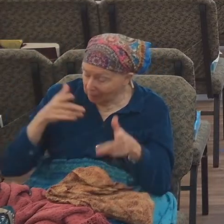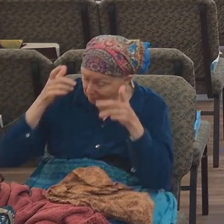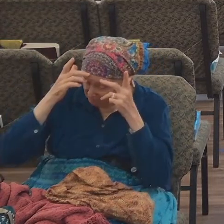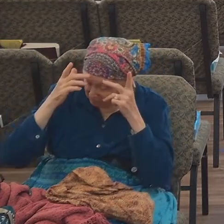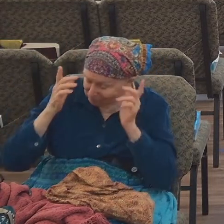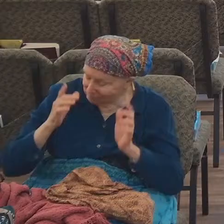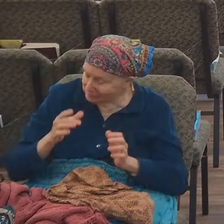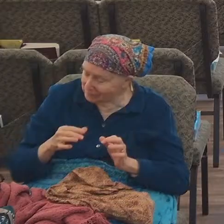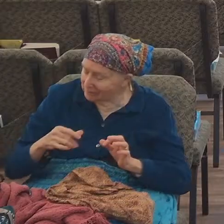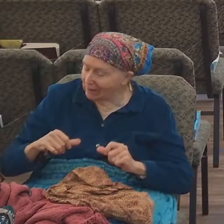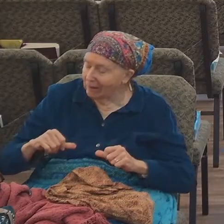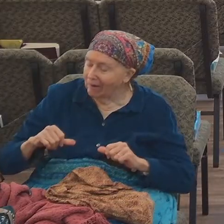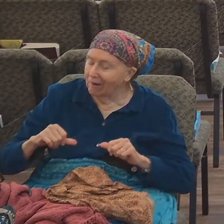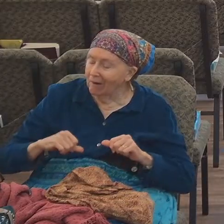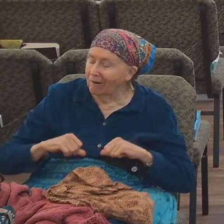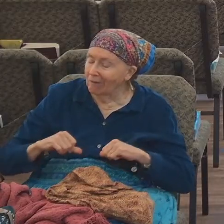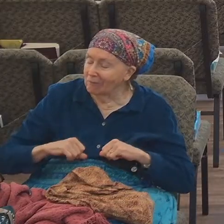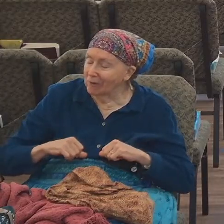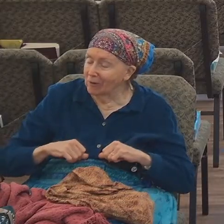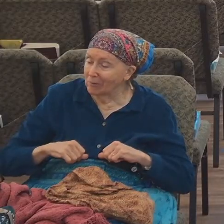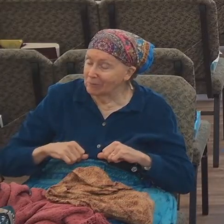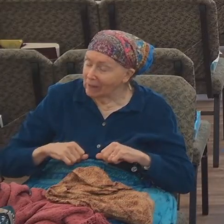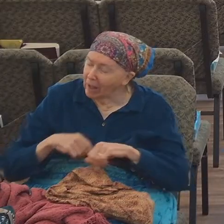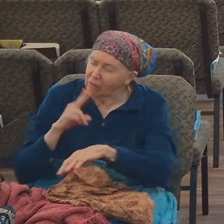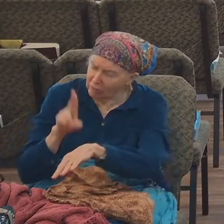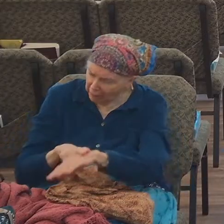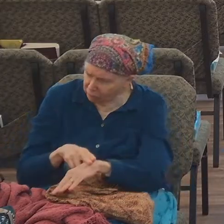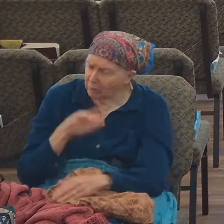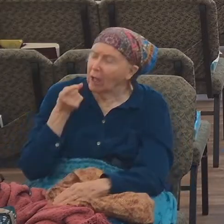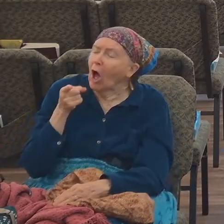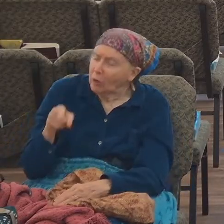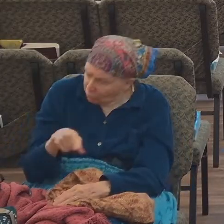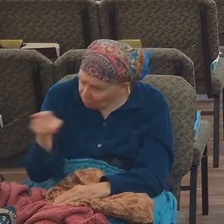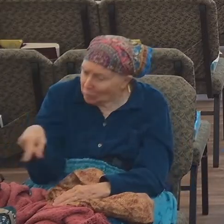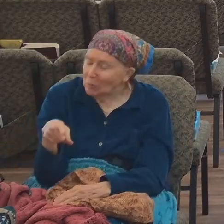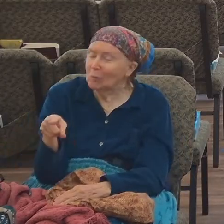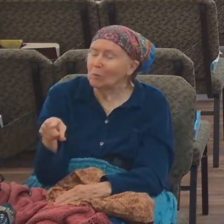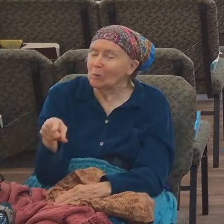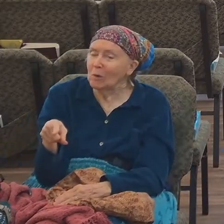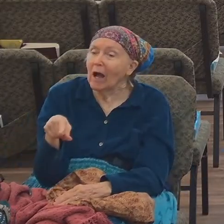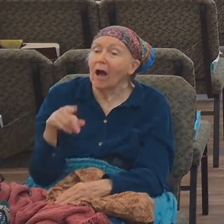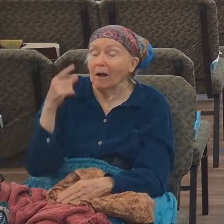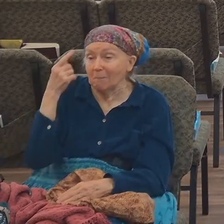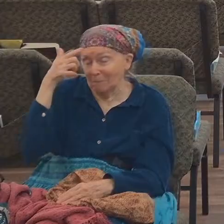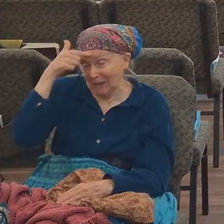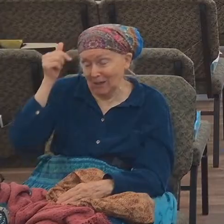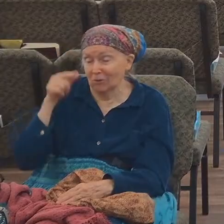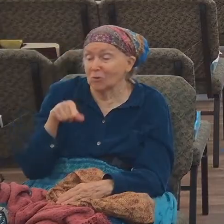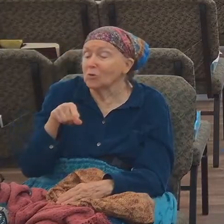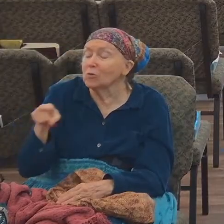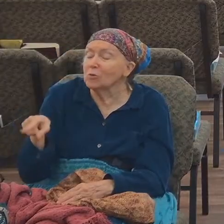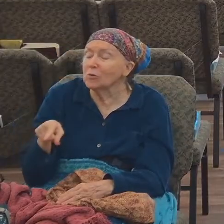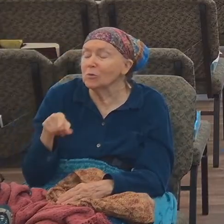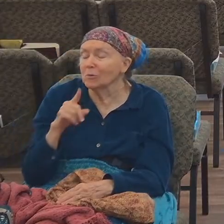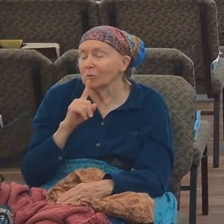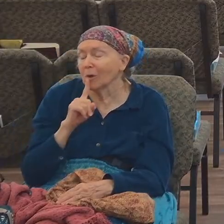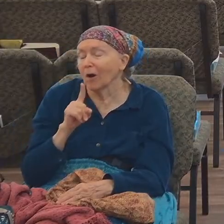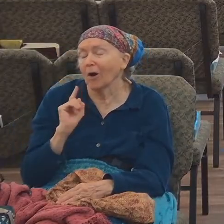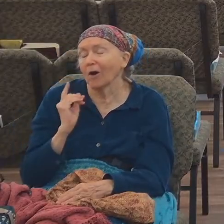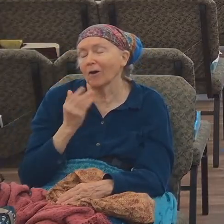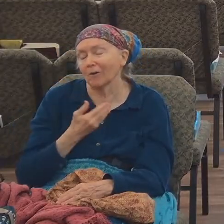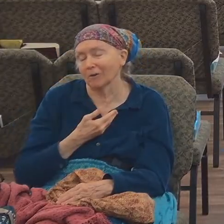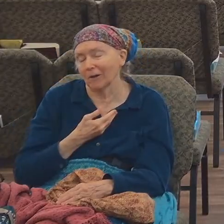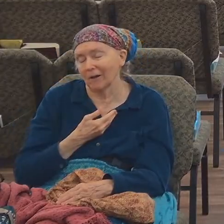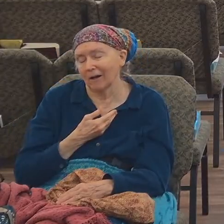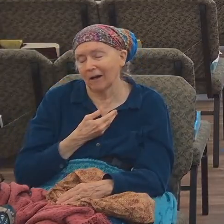you? It's like a massive crescendo, right? You? For you are our glory